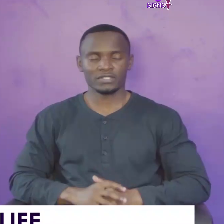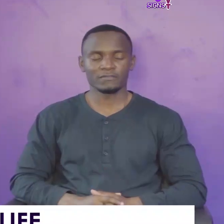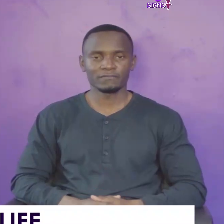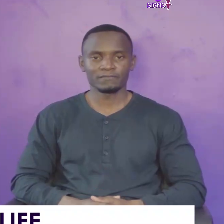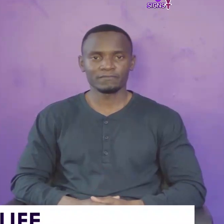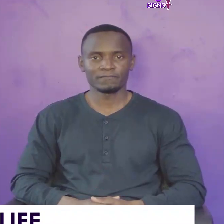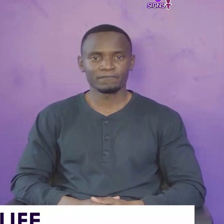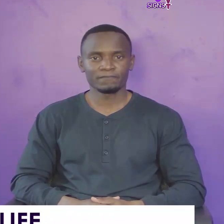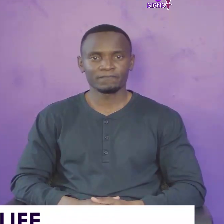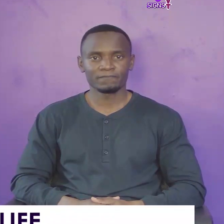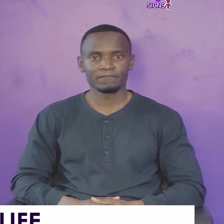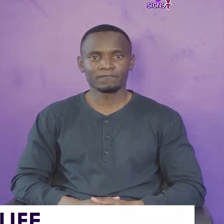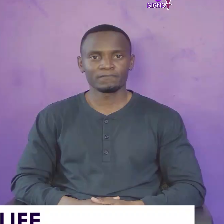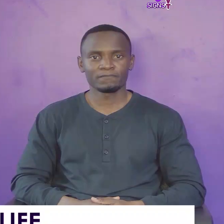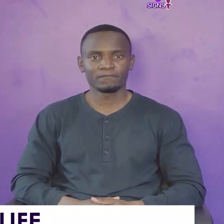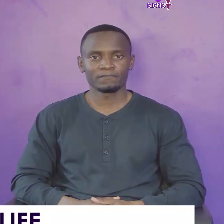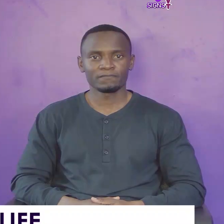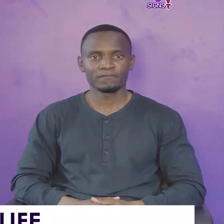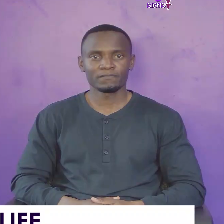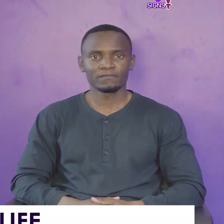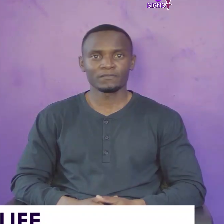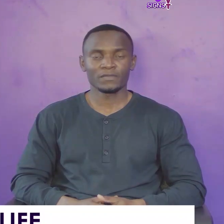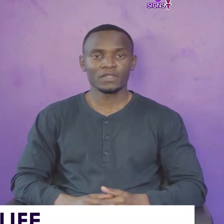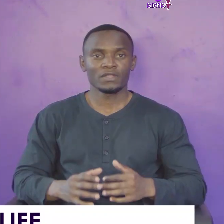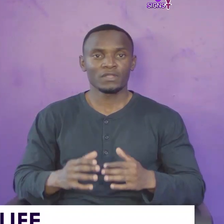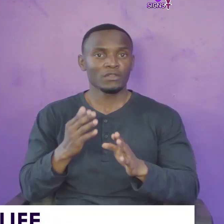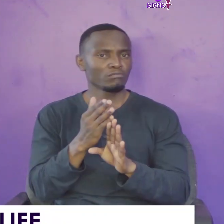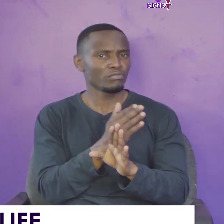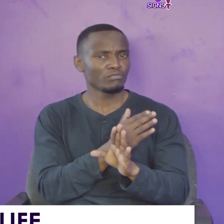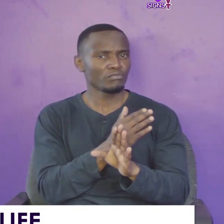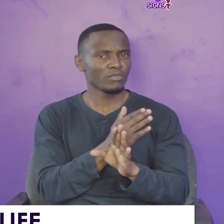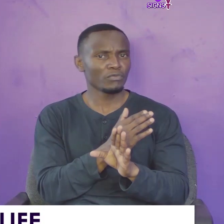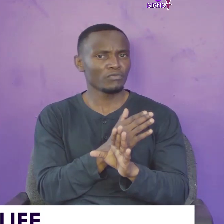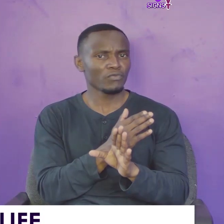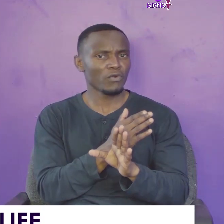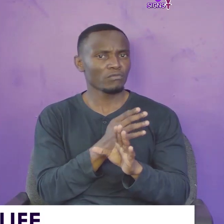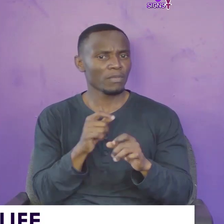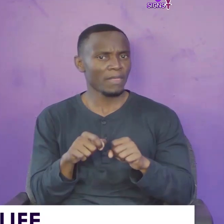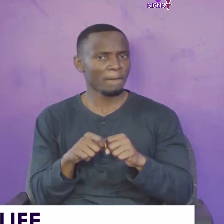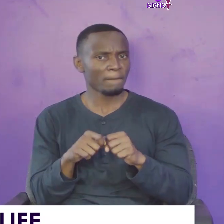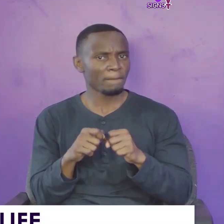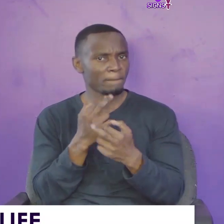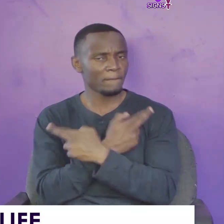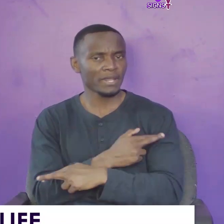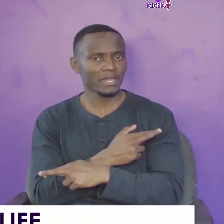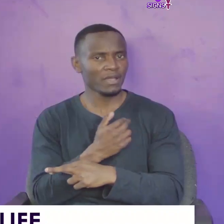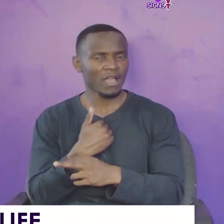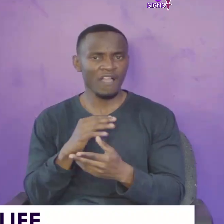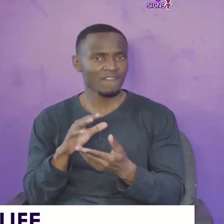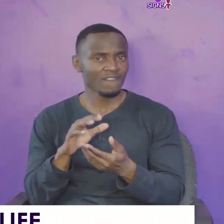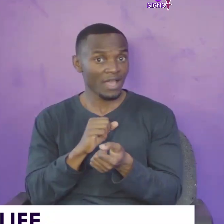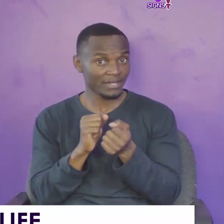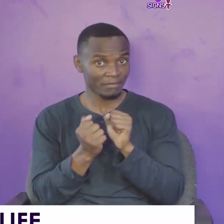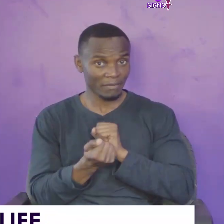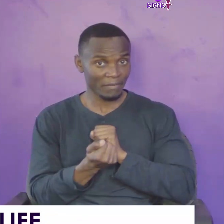be consistent. Just we go for a break. Is there something about adaptability? Yes, yes, yes. You need